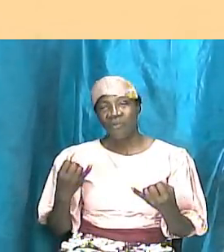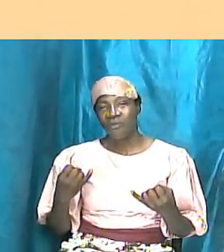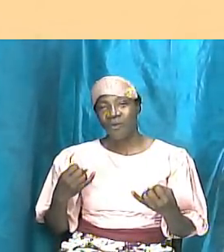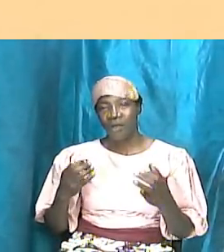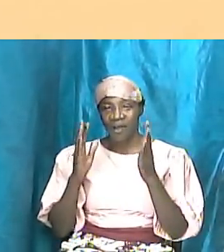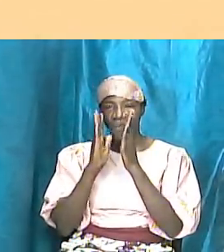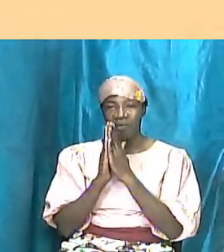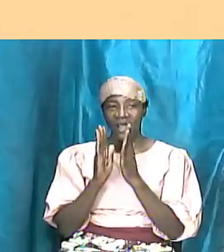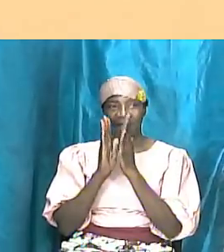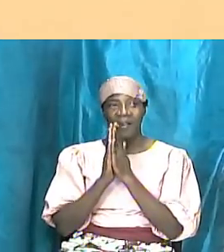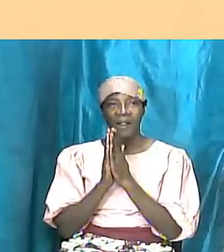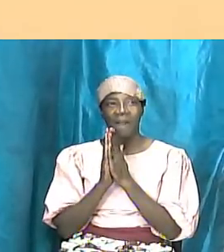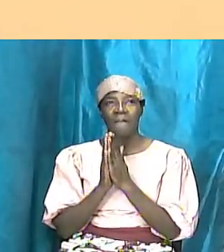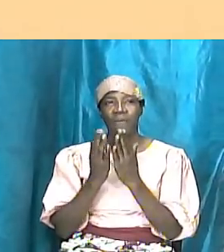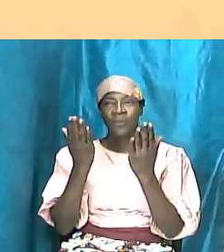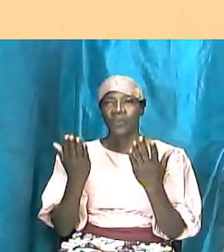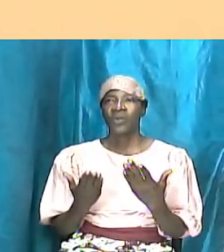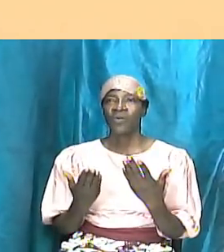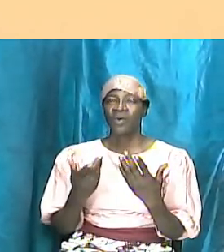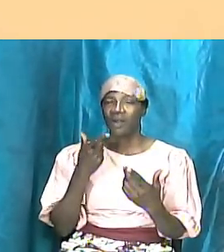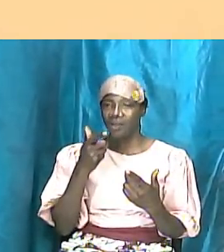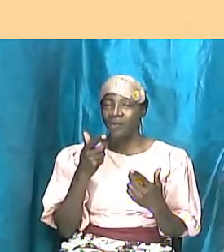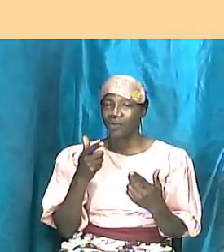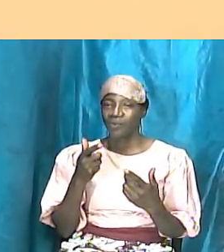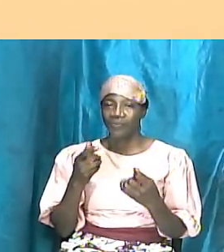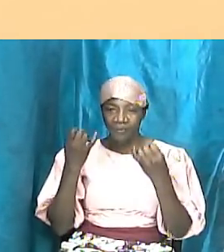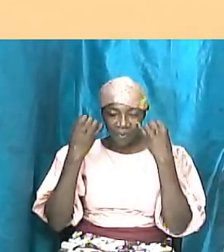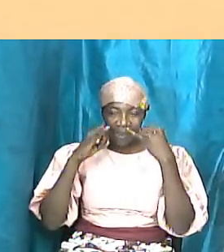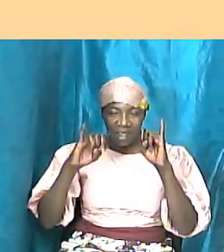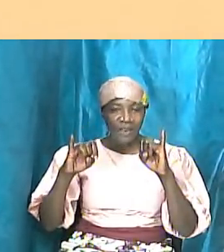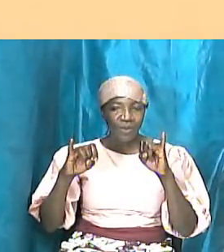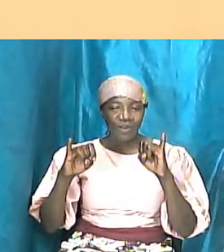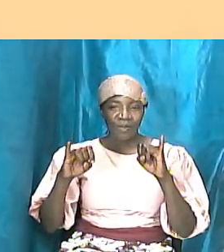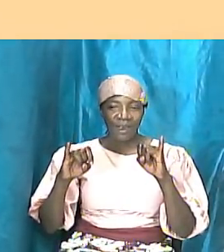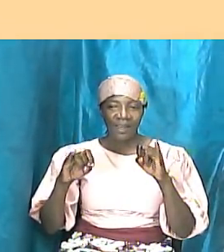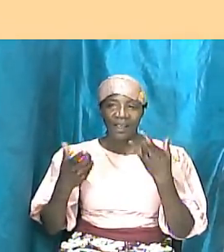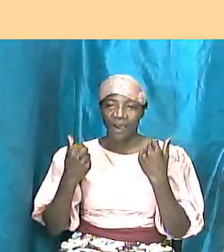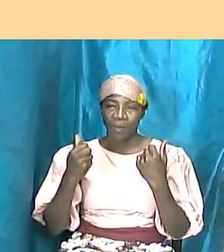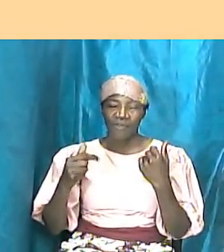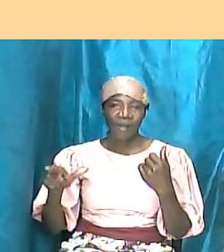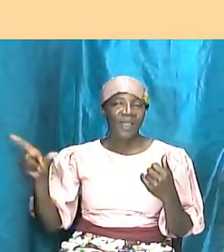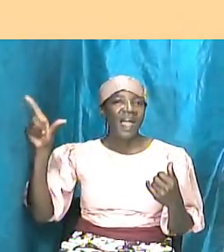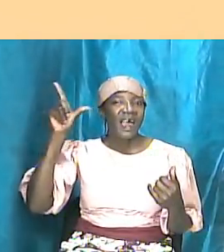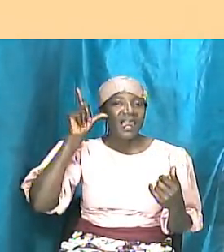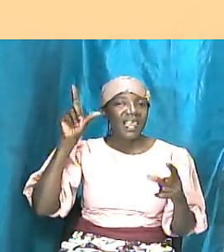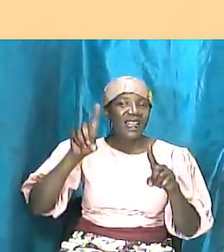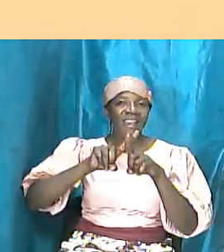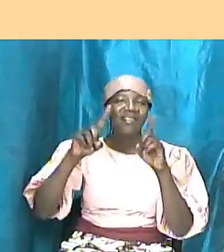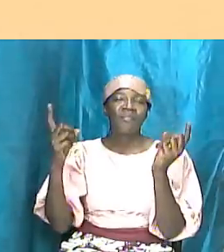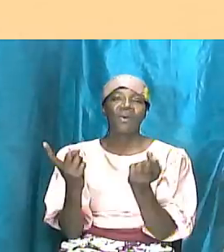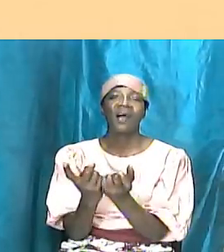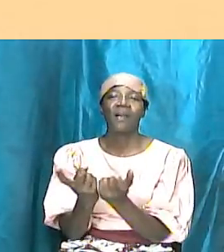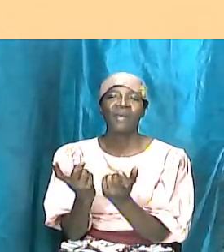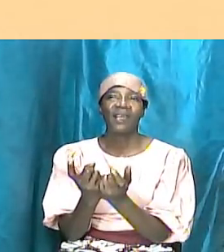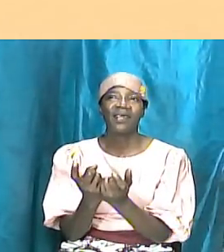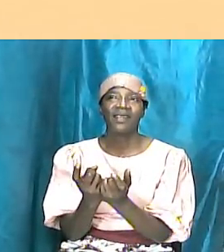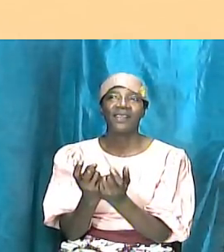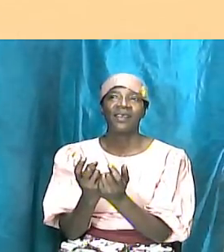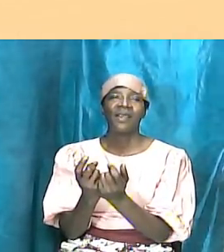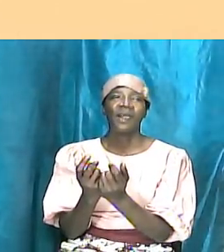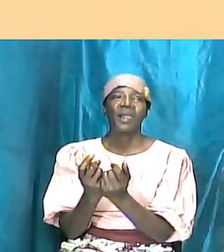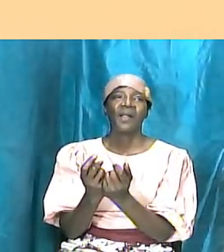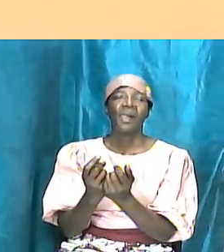so that I just want to leave a quick announcement. It's coming from the ladies' department, the ladies' fellowship